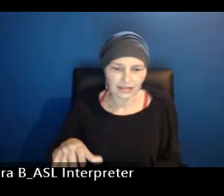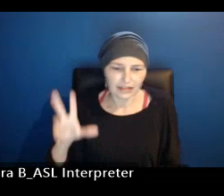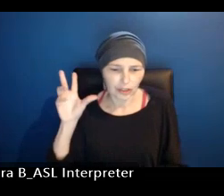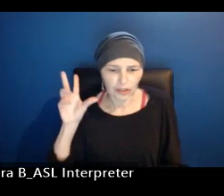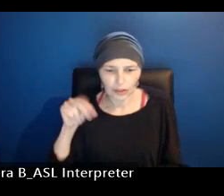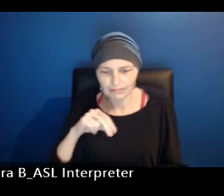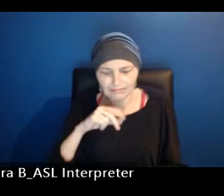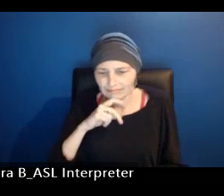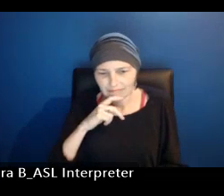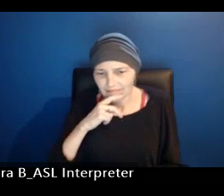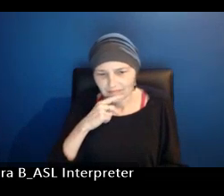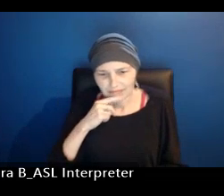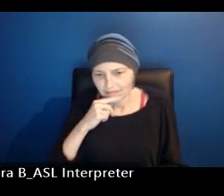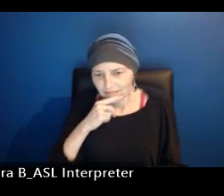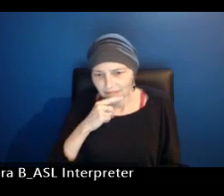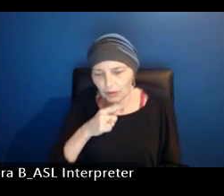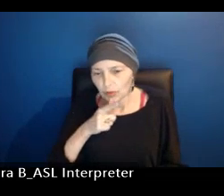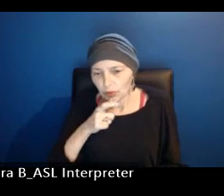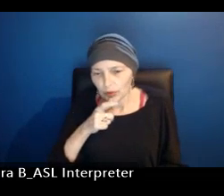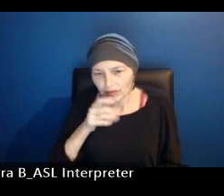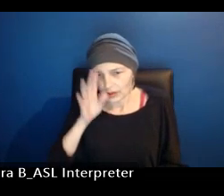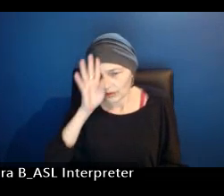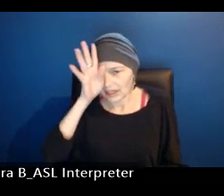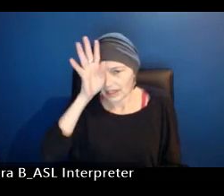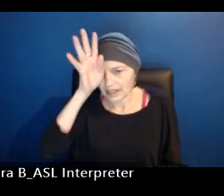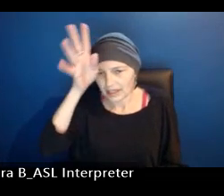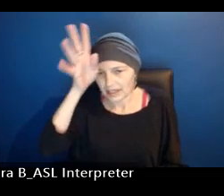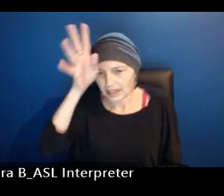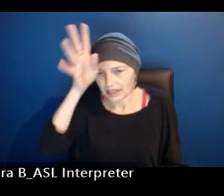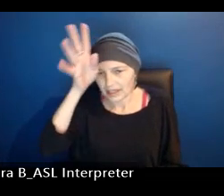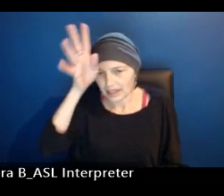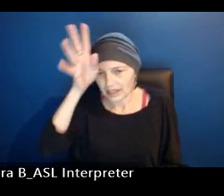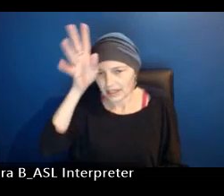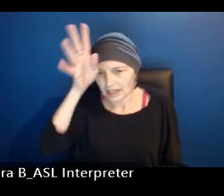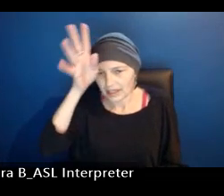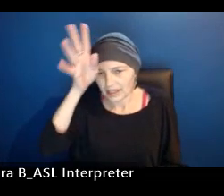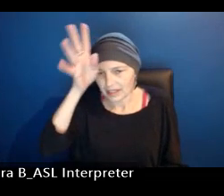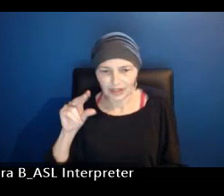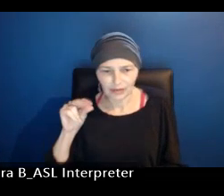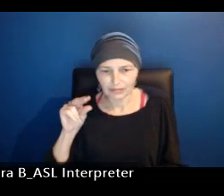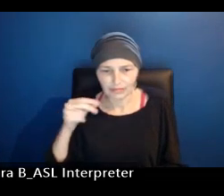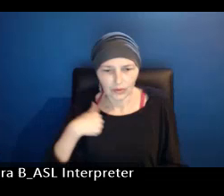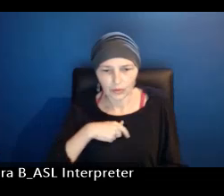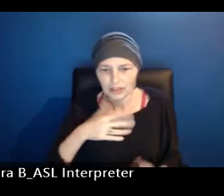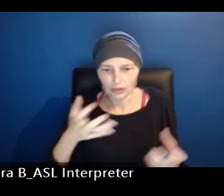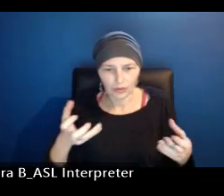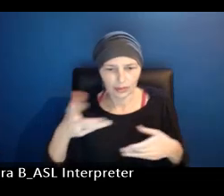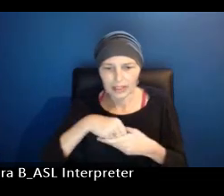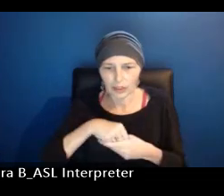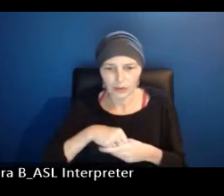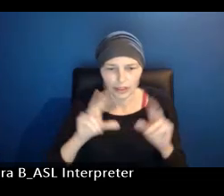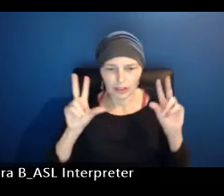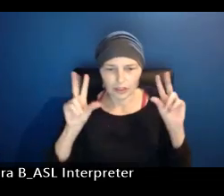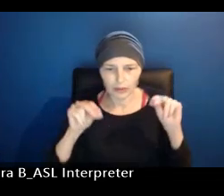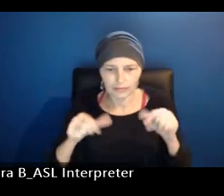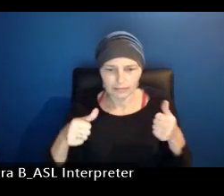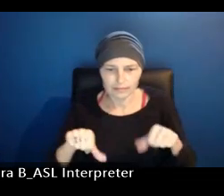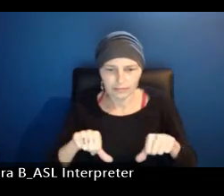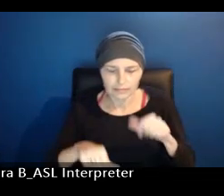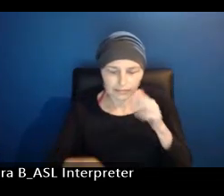I don't know who came up with this thing, but it's definitely not something that we want to be part of. Thank you,